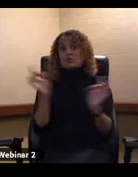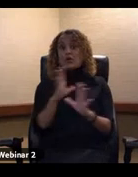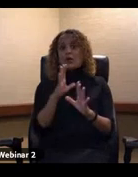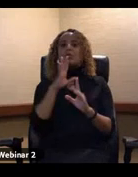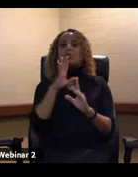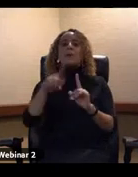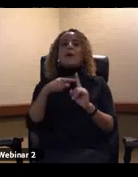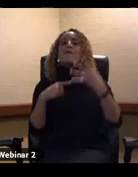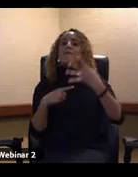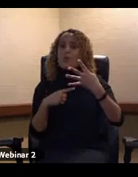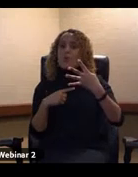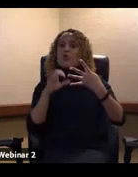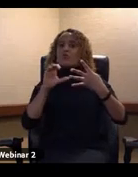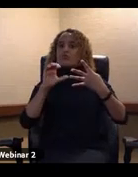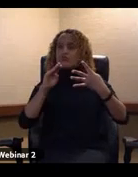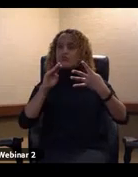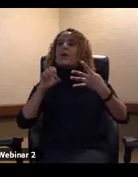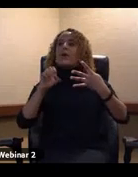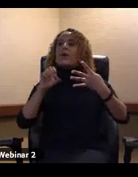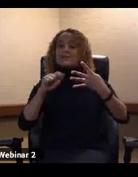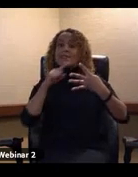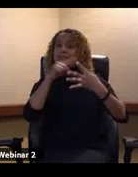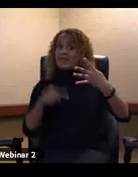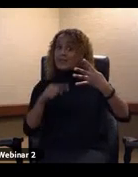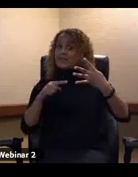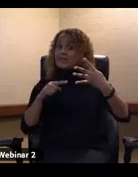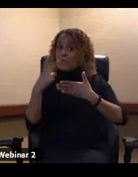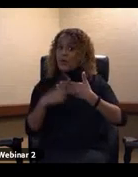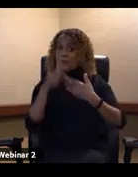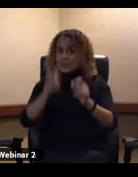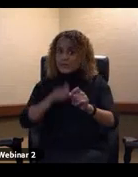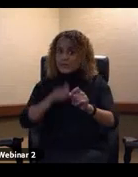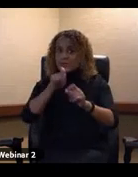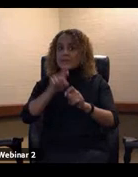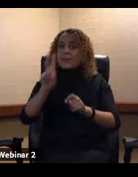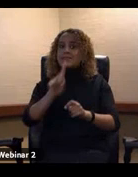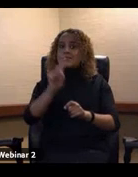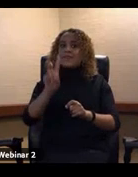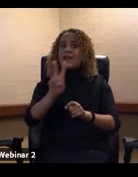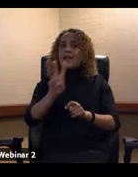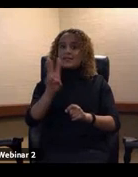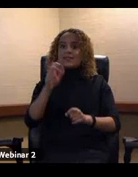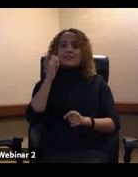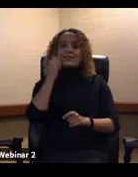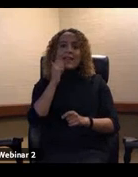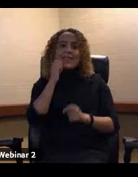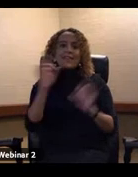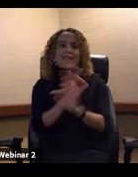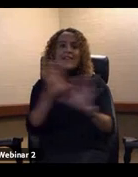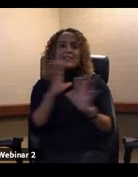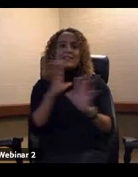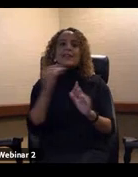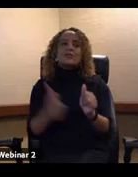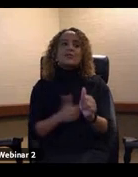mean those 4 crimes, but to remember that this program is solely for the 4 crimes of domestic violence, sexual assault, dating violence, and